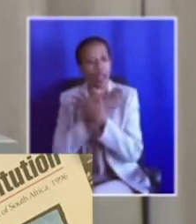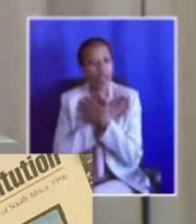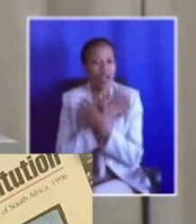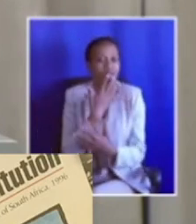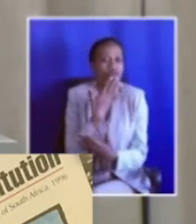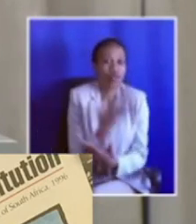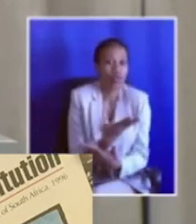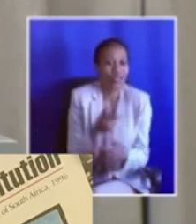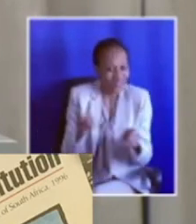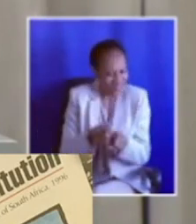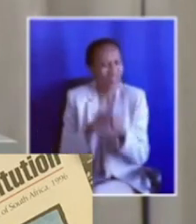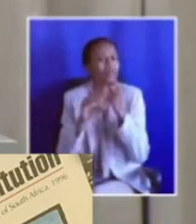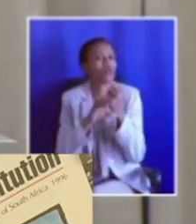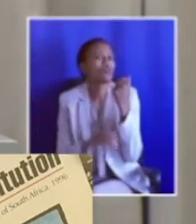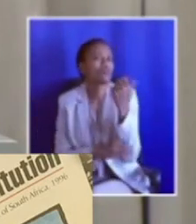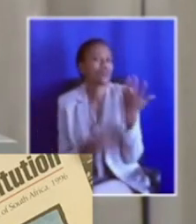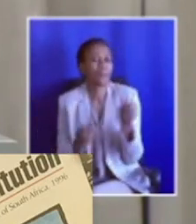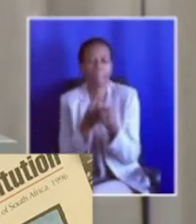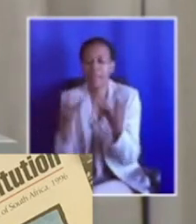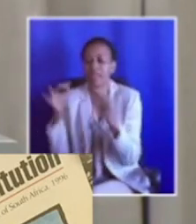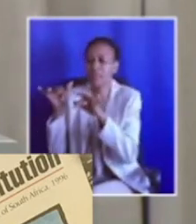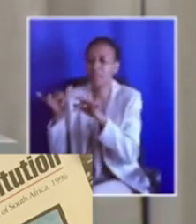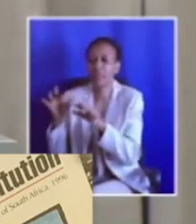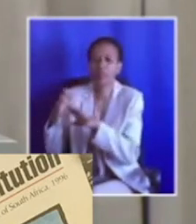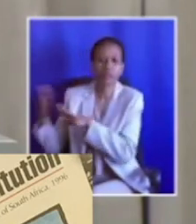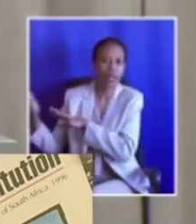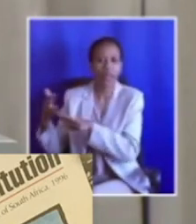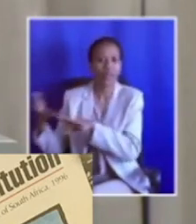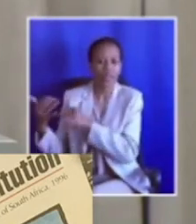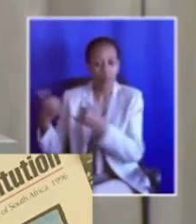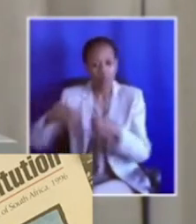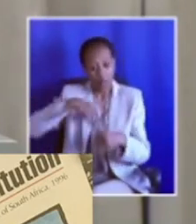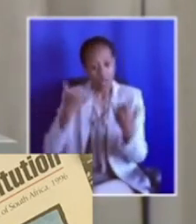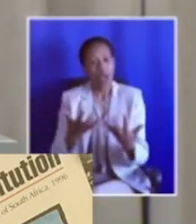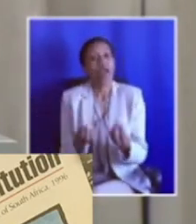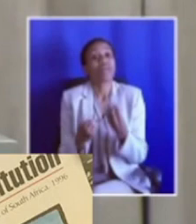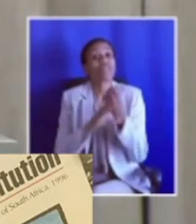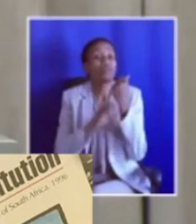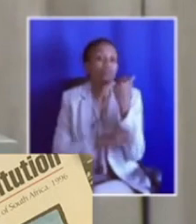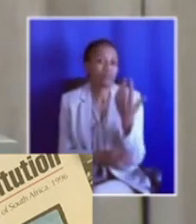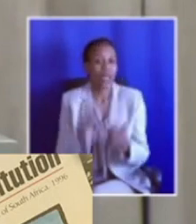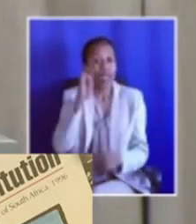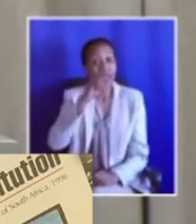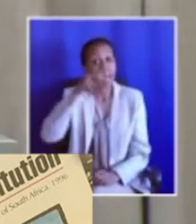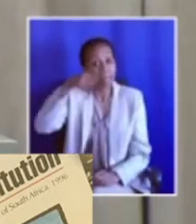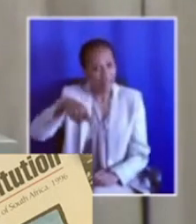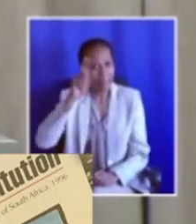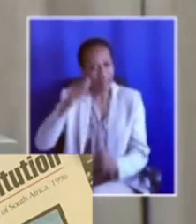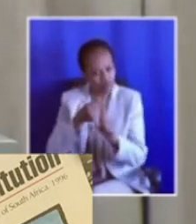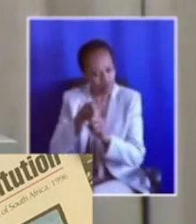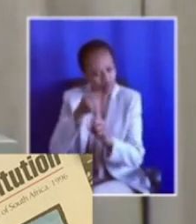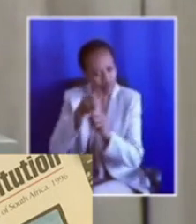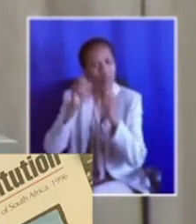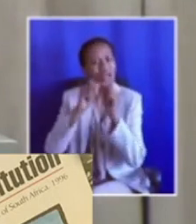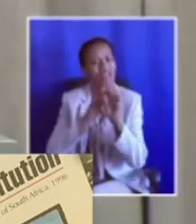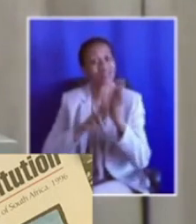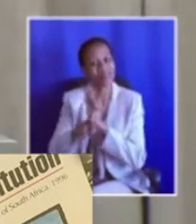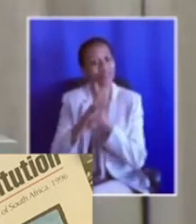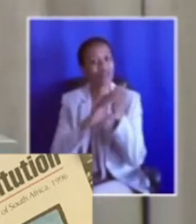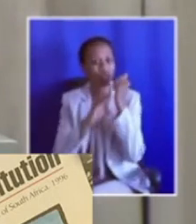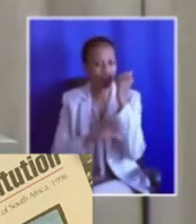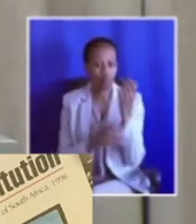That constitution that millions died for. The MPs have a choice to fight for that constitution because millions